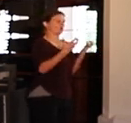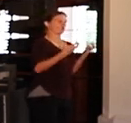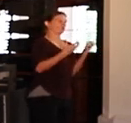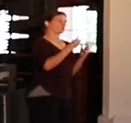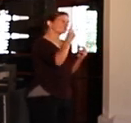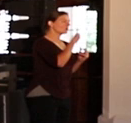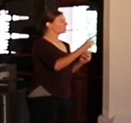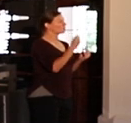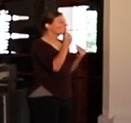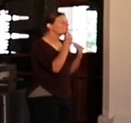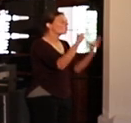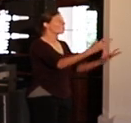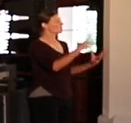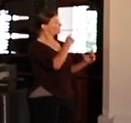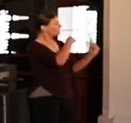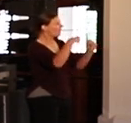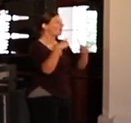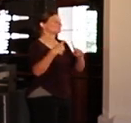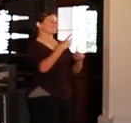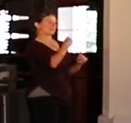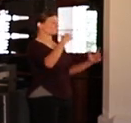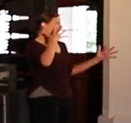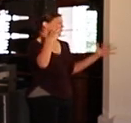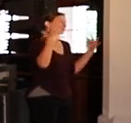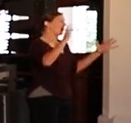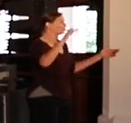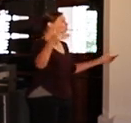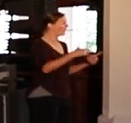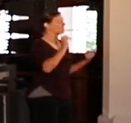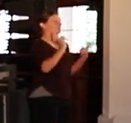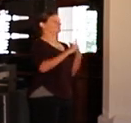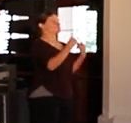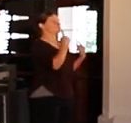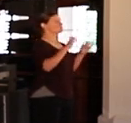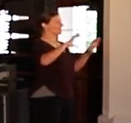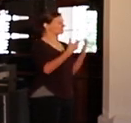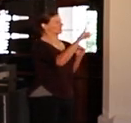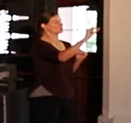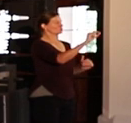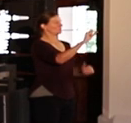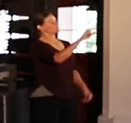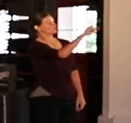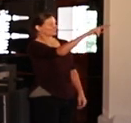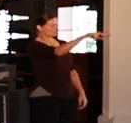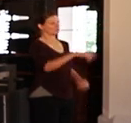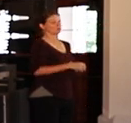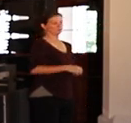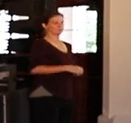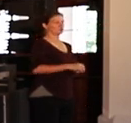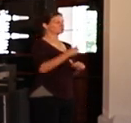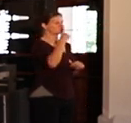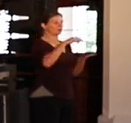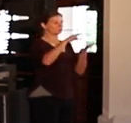very warm but very loud welcome to the Red Class of 2022. Can the class